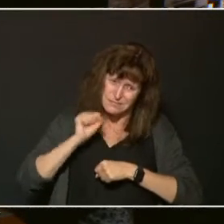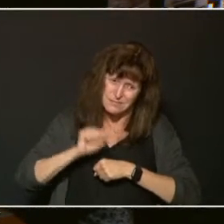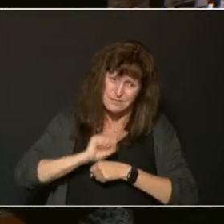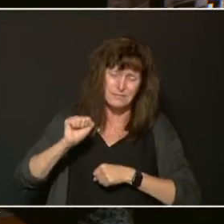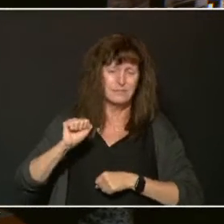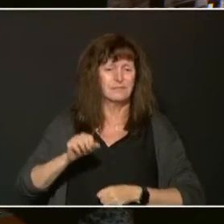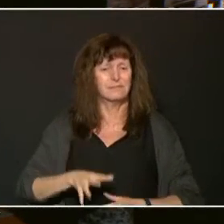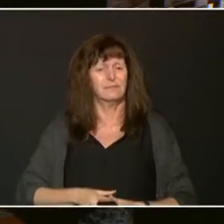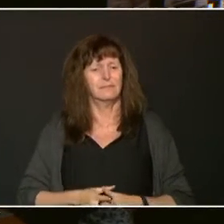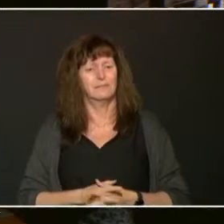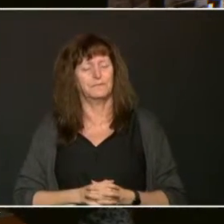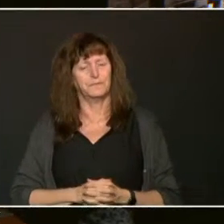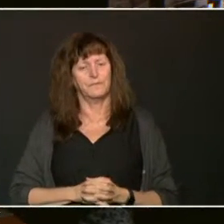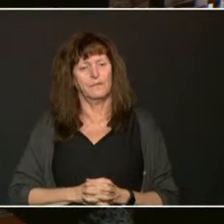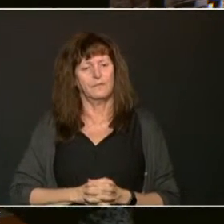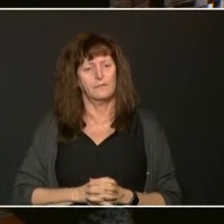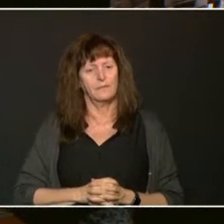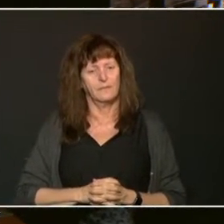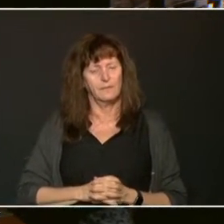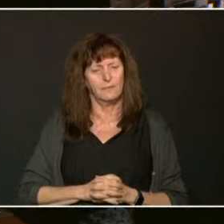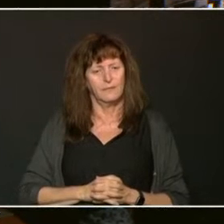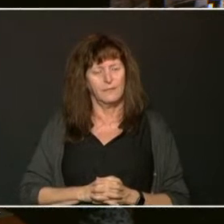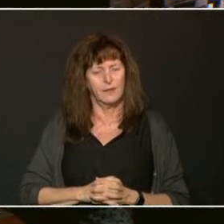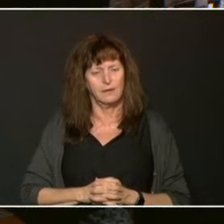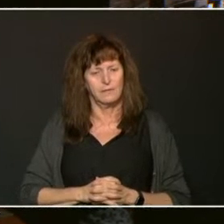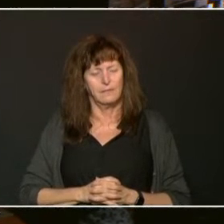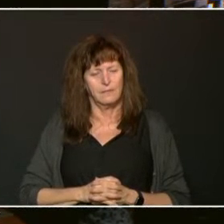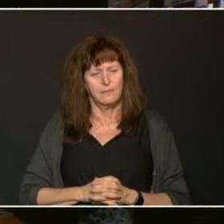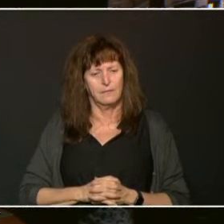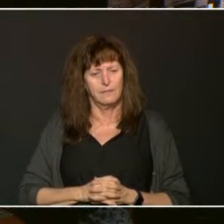Your next question comes from Prabjot Sahal